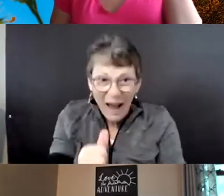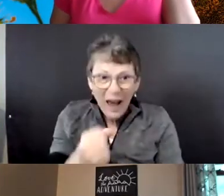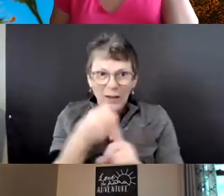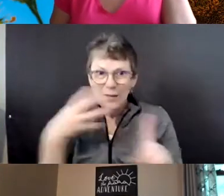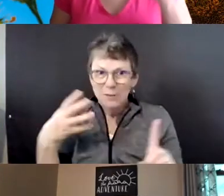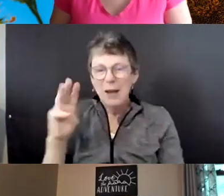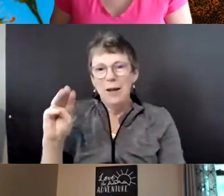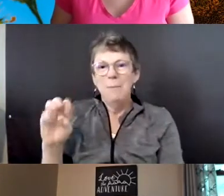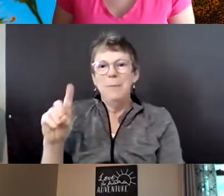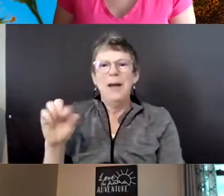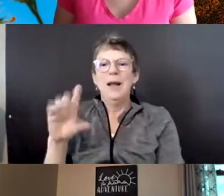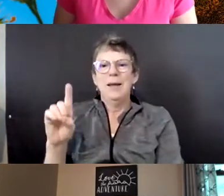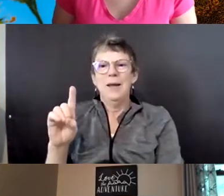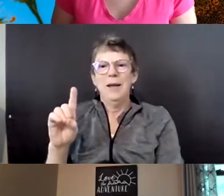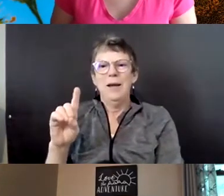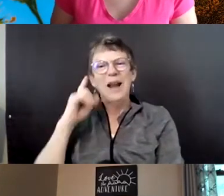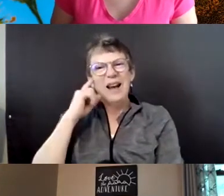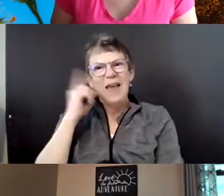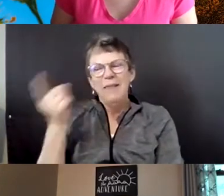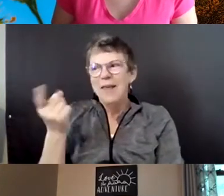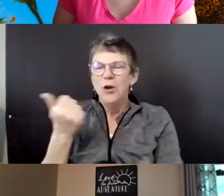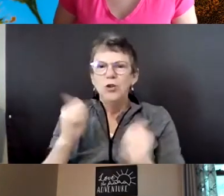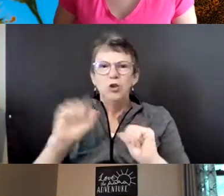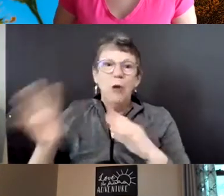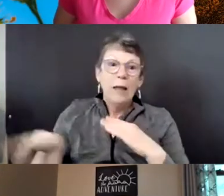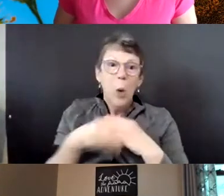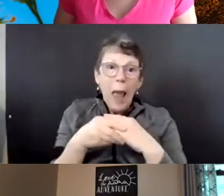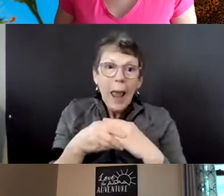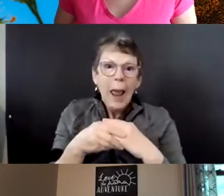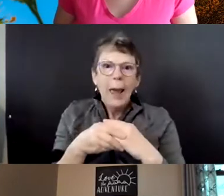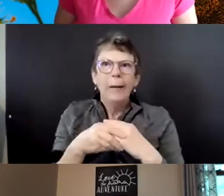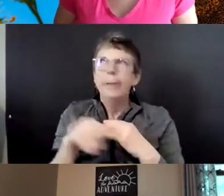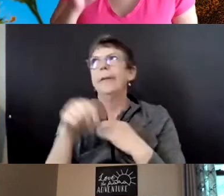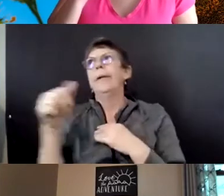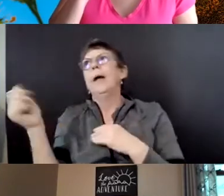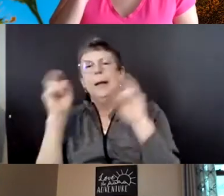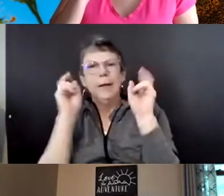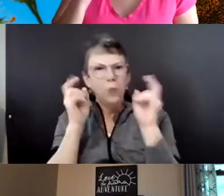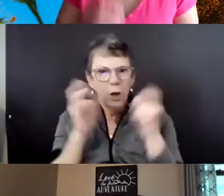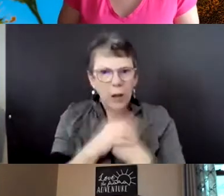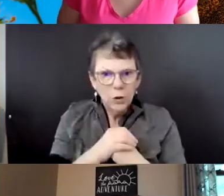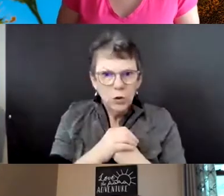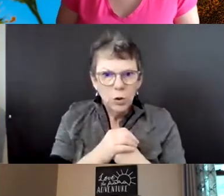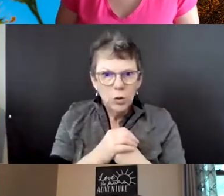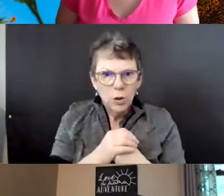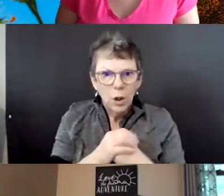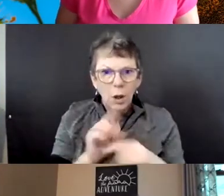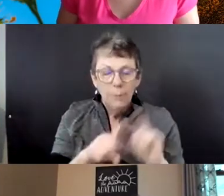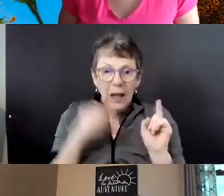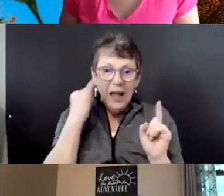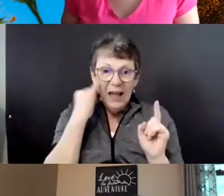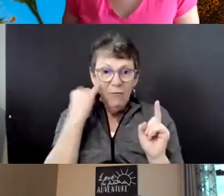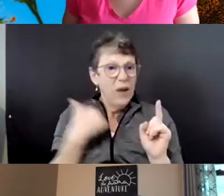a wedge issue in when we know if we had, those extra federal dollars, that would help us address